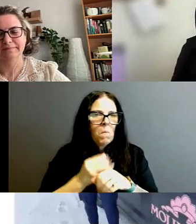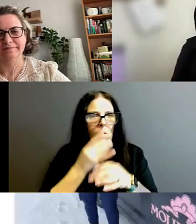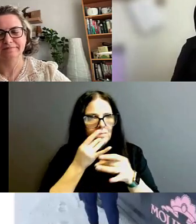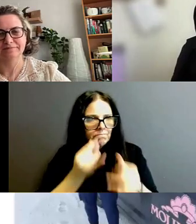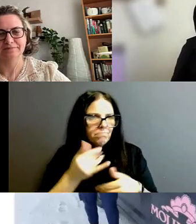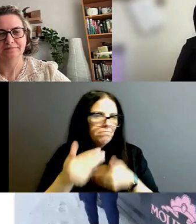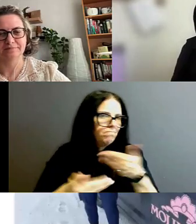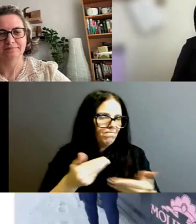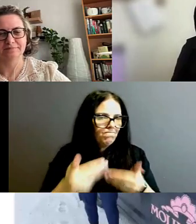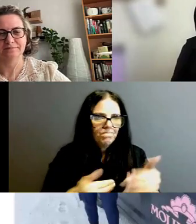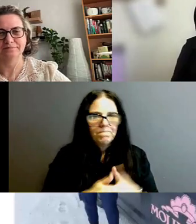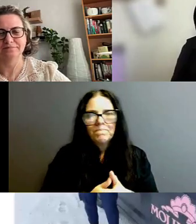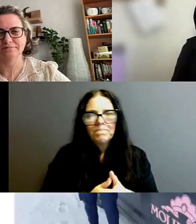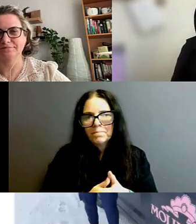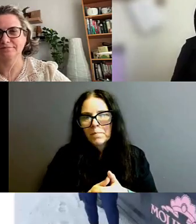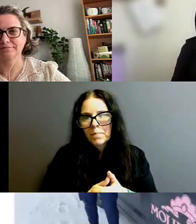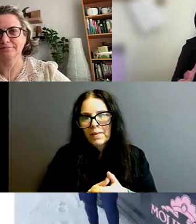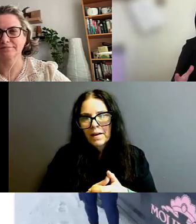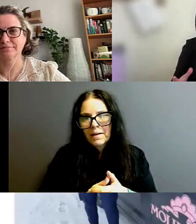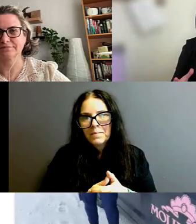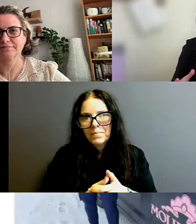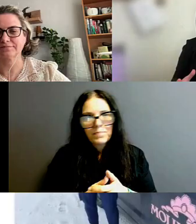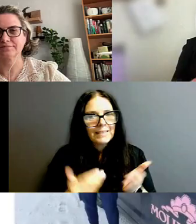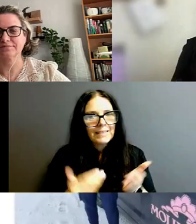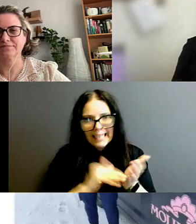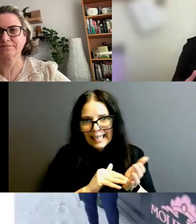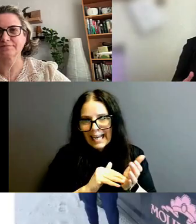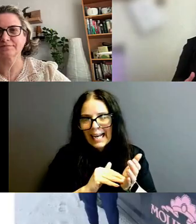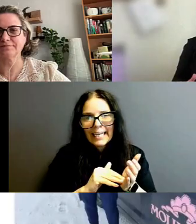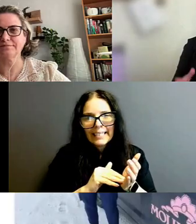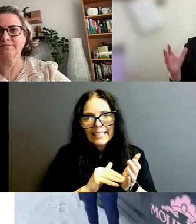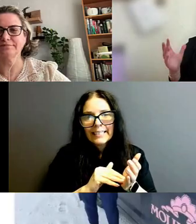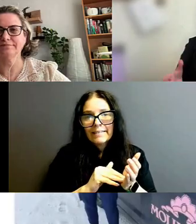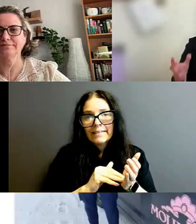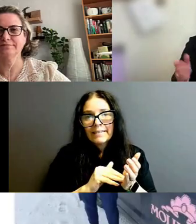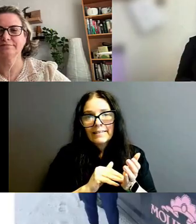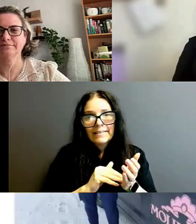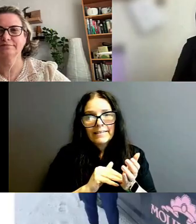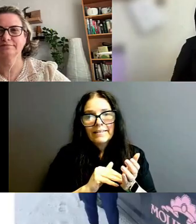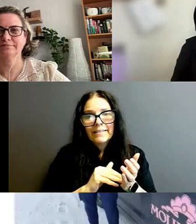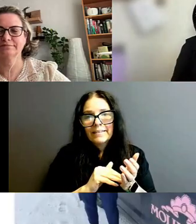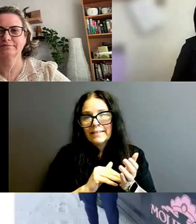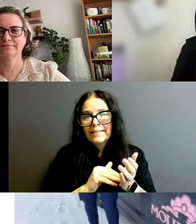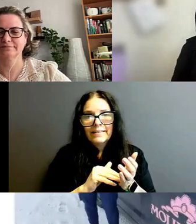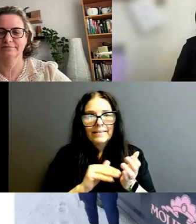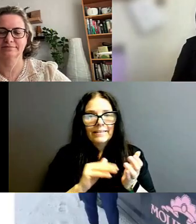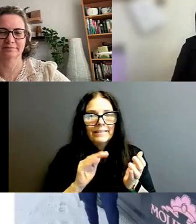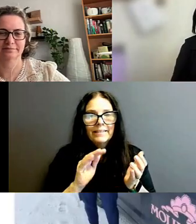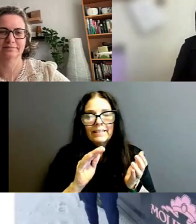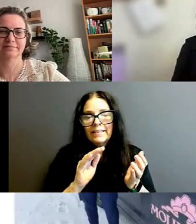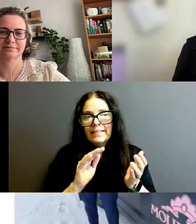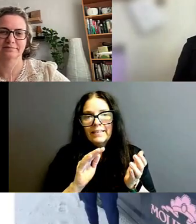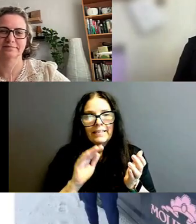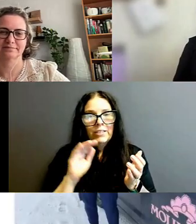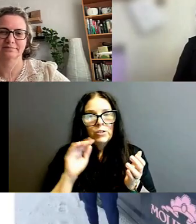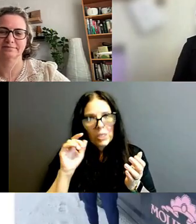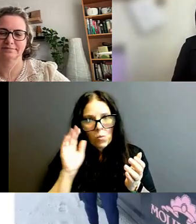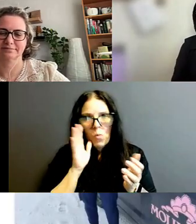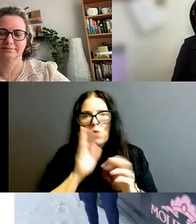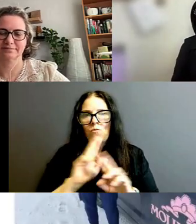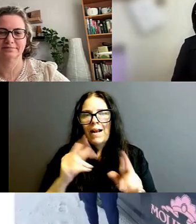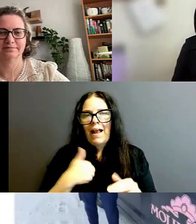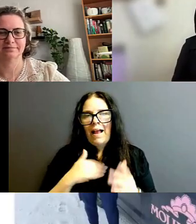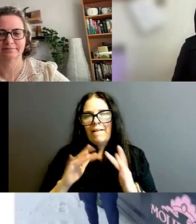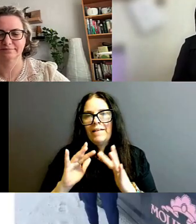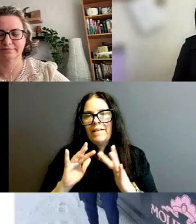do. And again, doing this at the end, you have a digital portfolio. So if you're applying for a